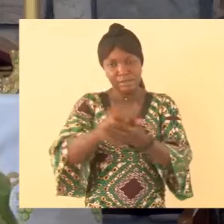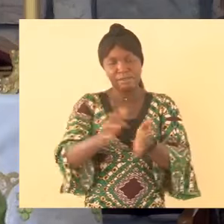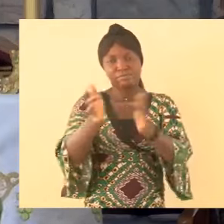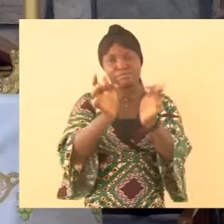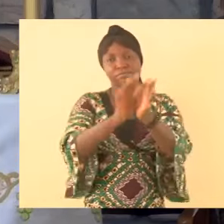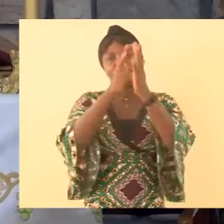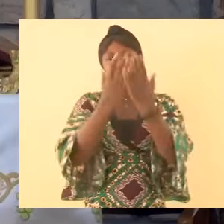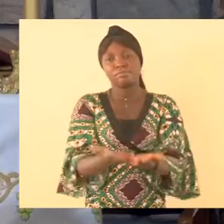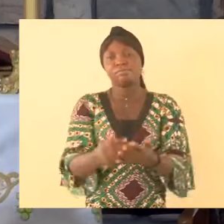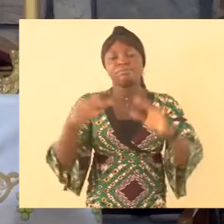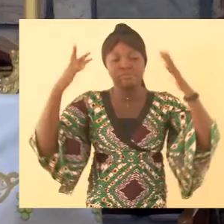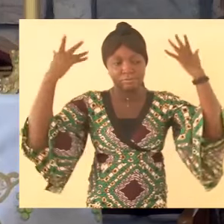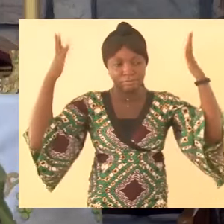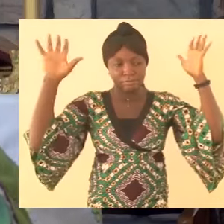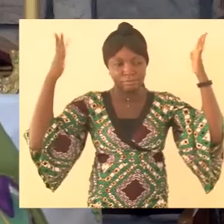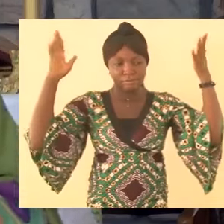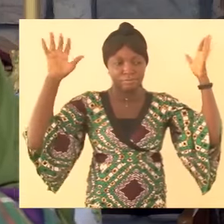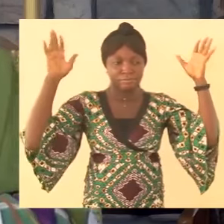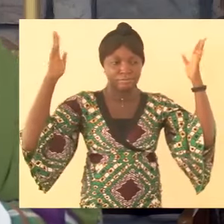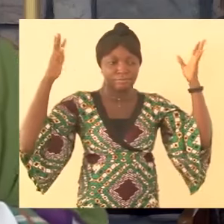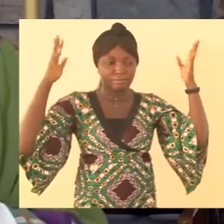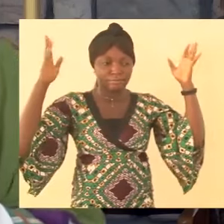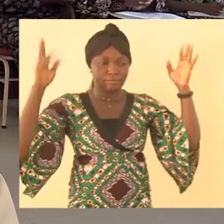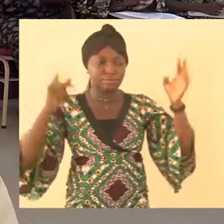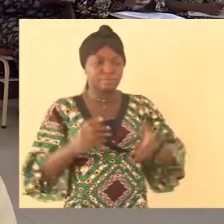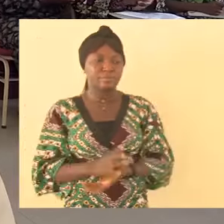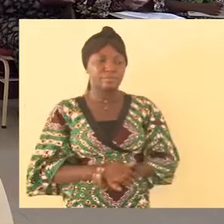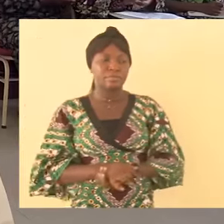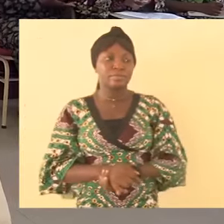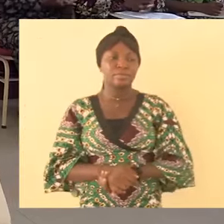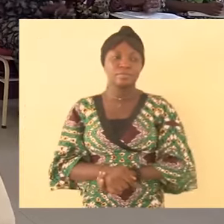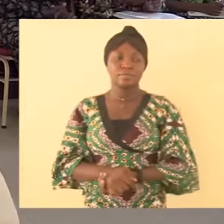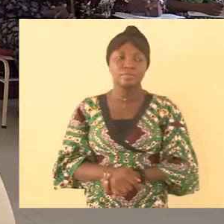part of the gospel. Give him a round of applause. Yes.